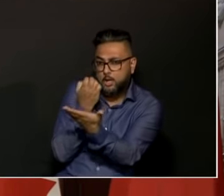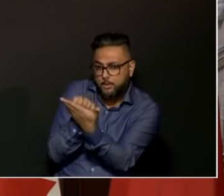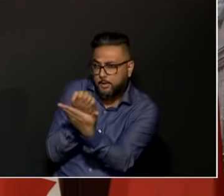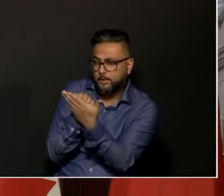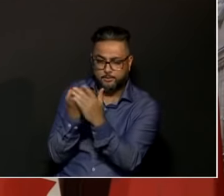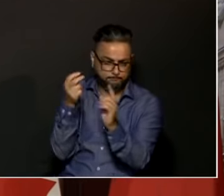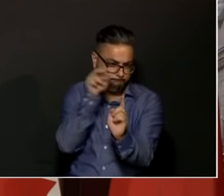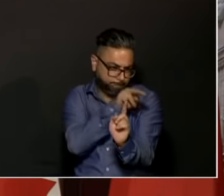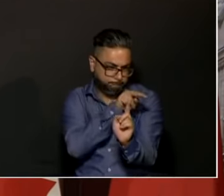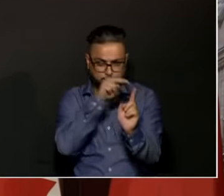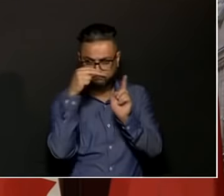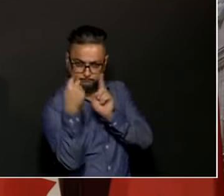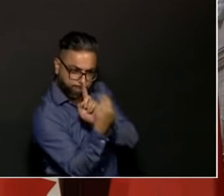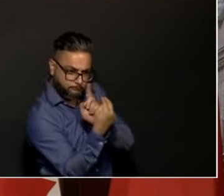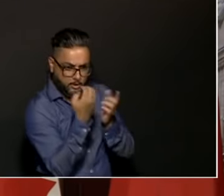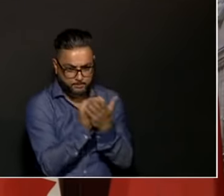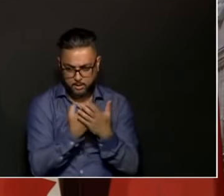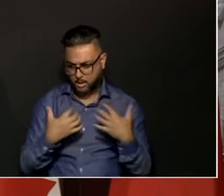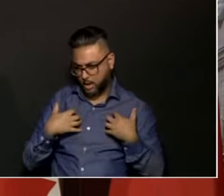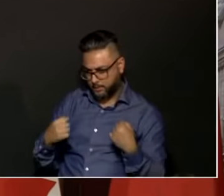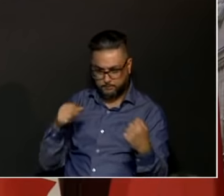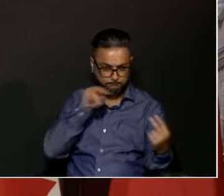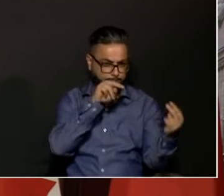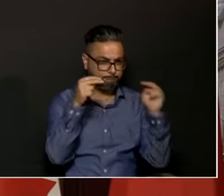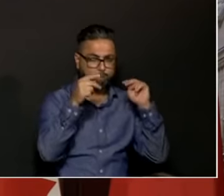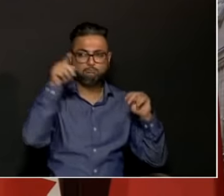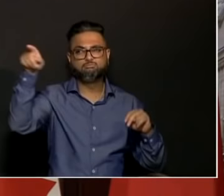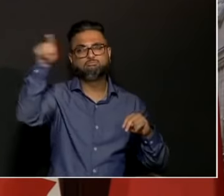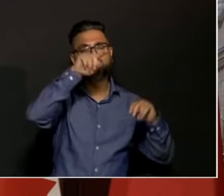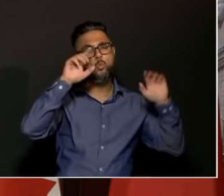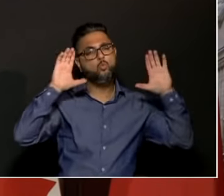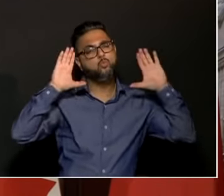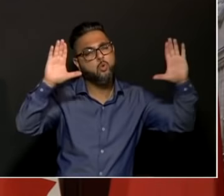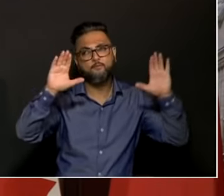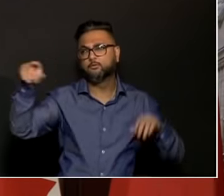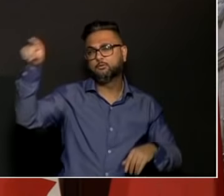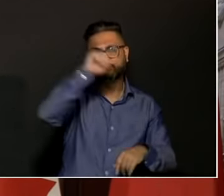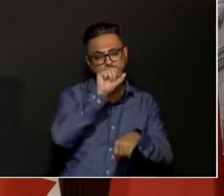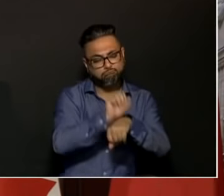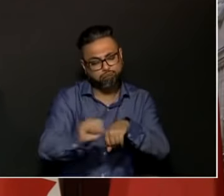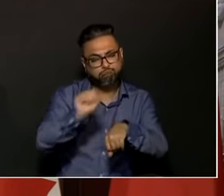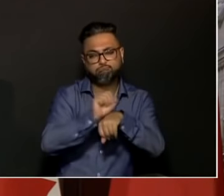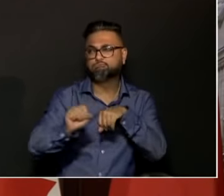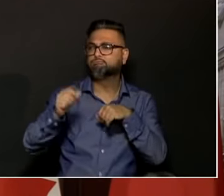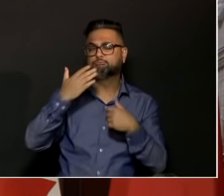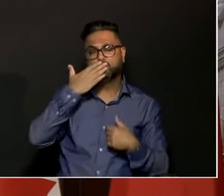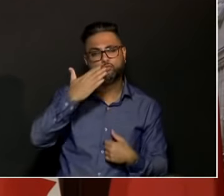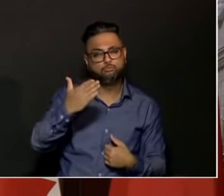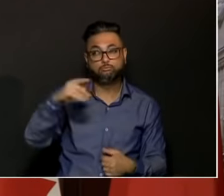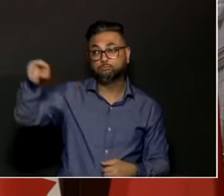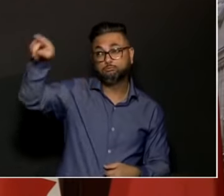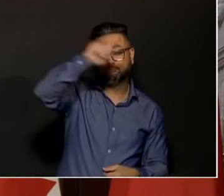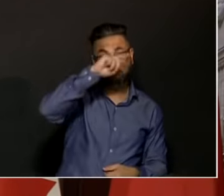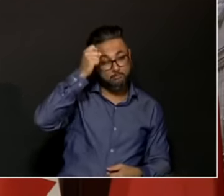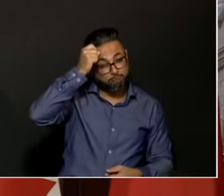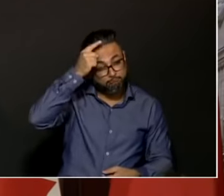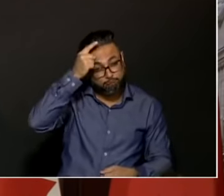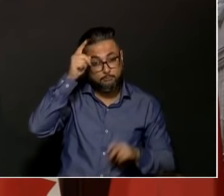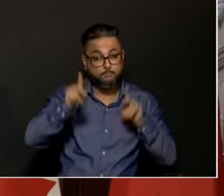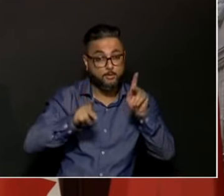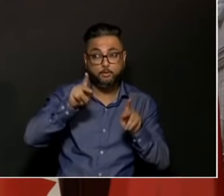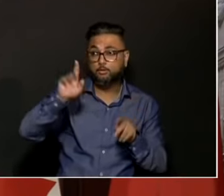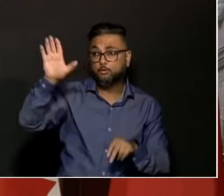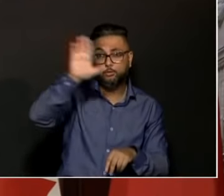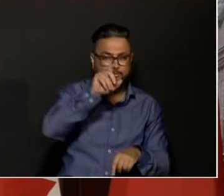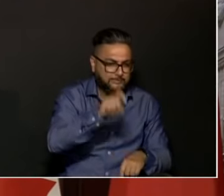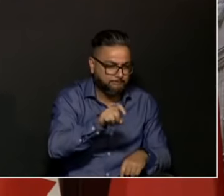It's just amazing how they've worked with us, and they understand that we have to keep people's livelihoods going and